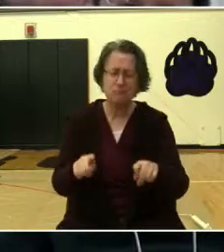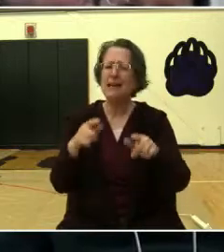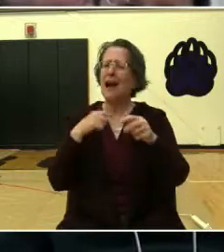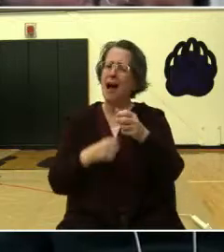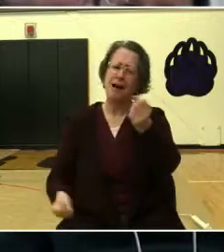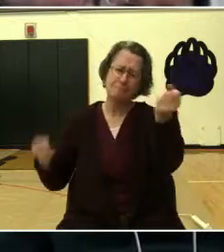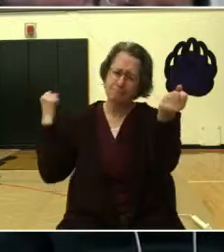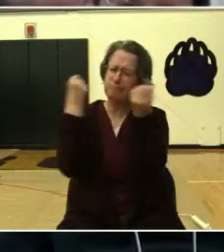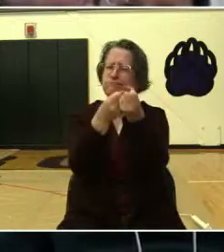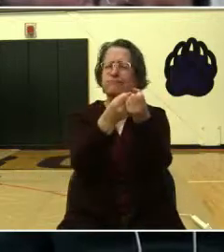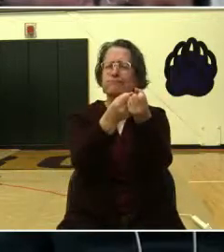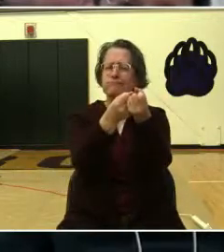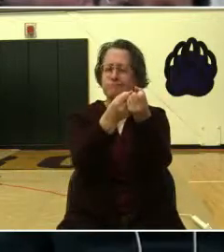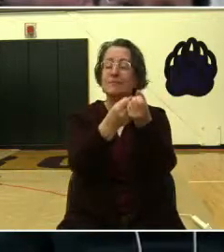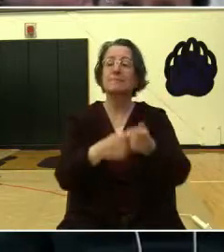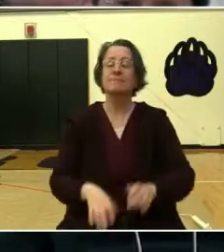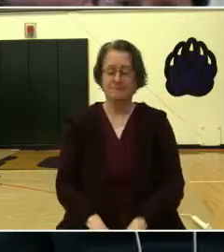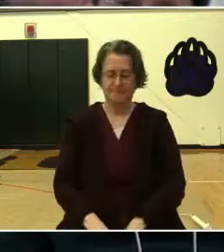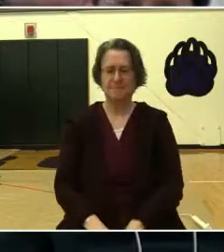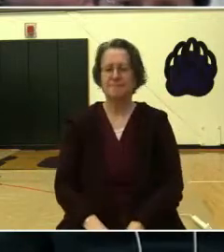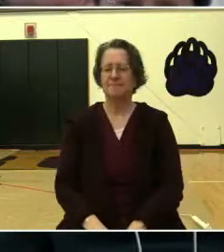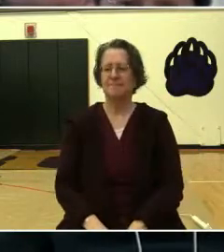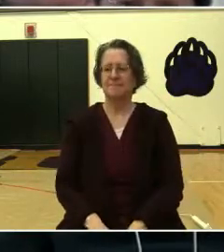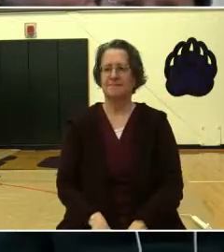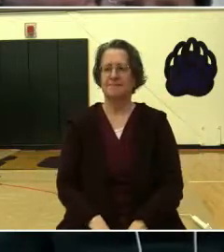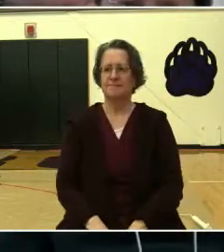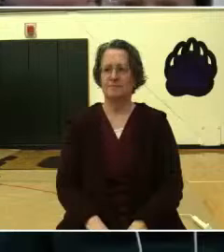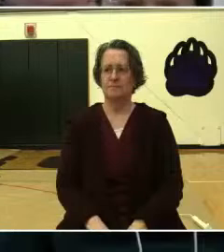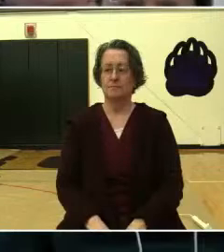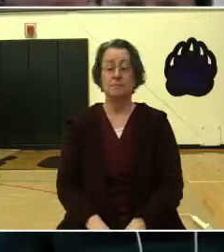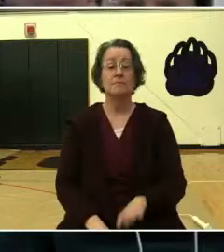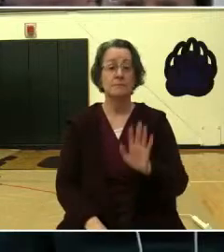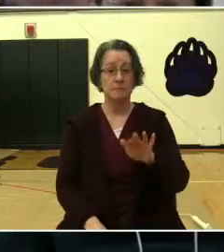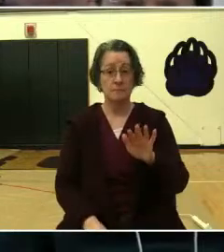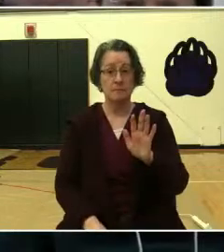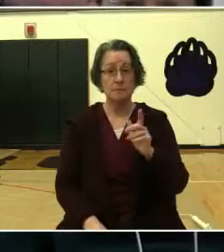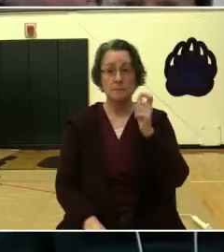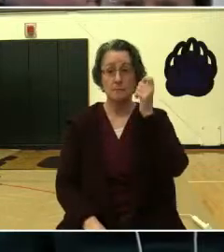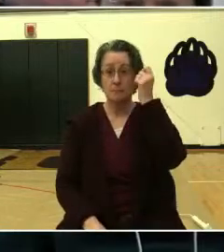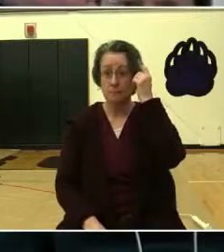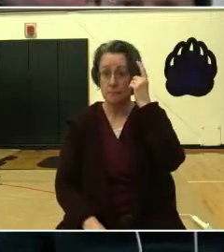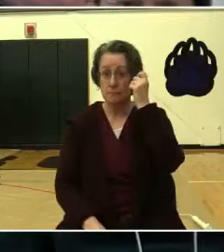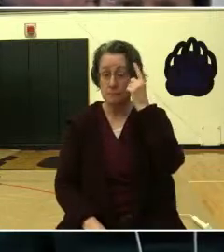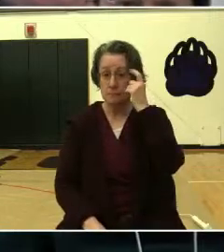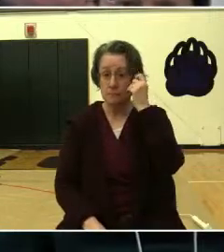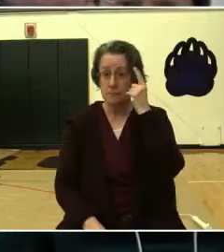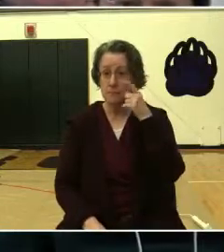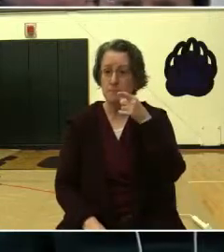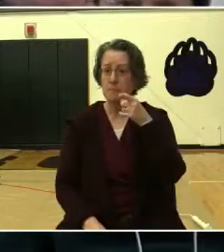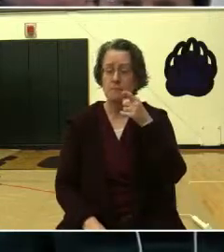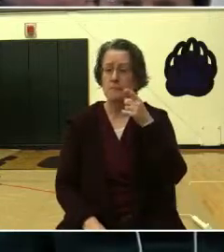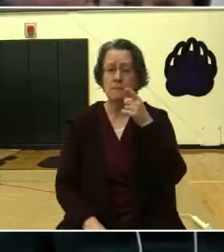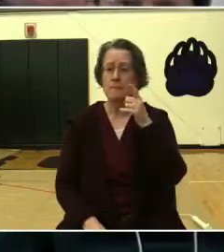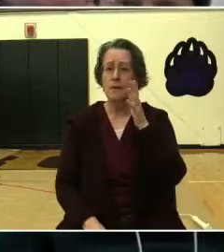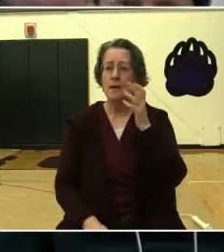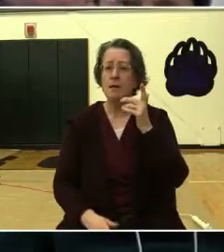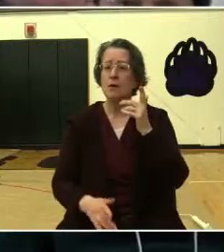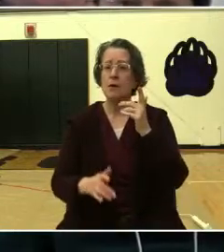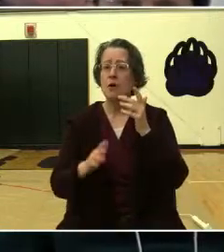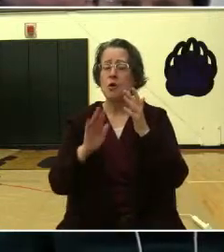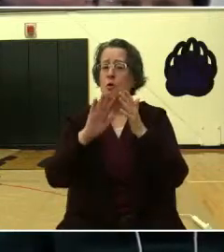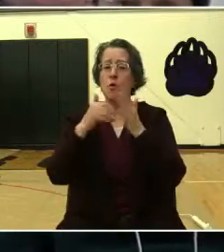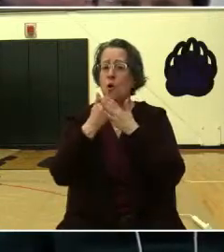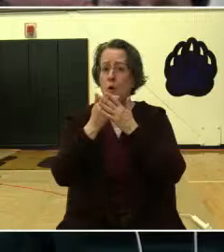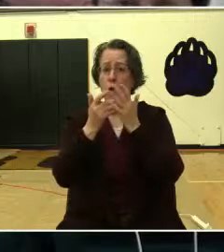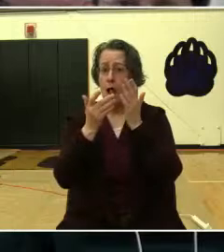measure and I want to note that um they didn't actually F fully fund either the